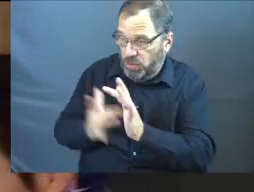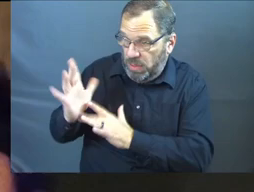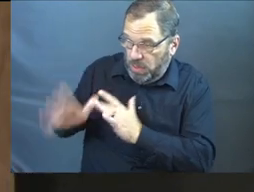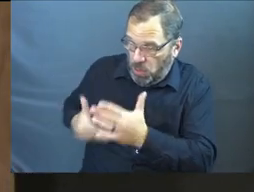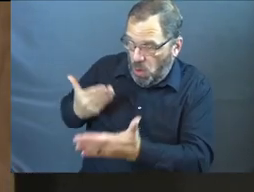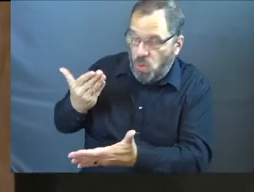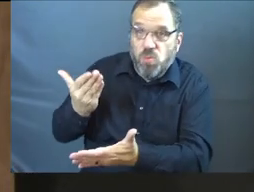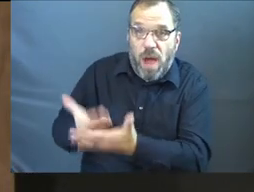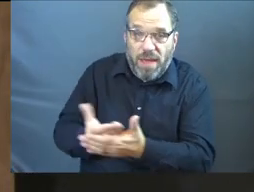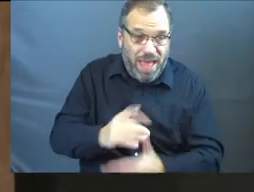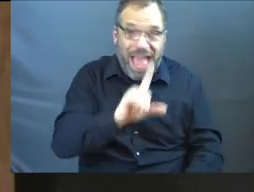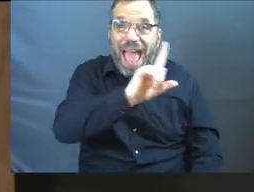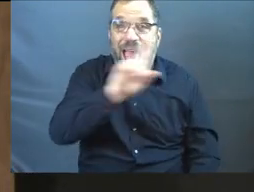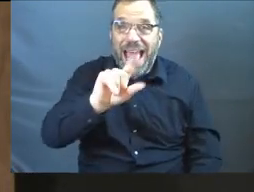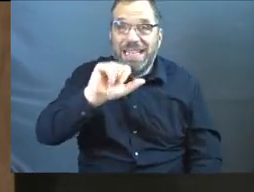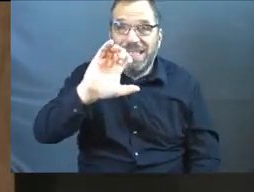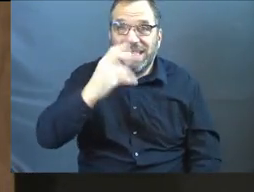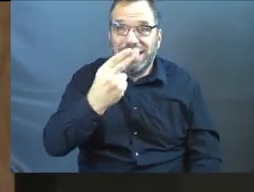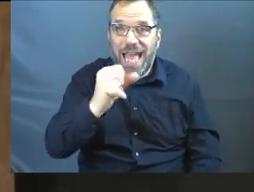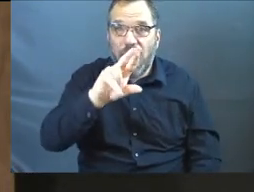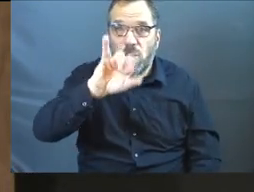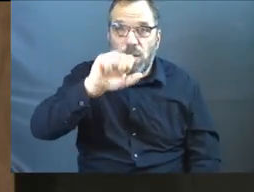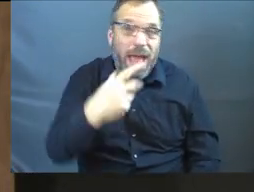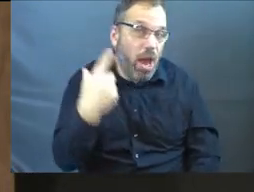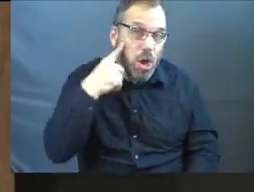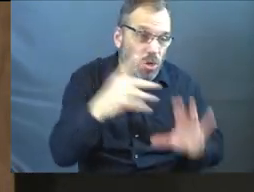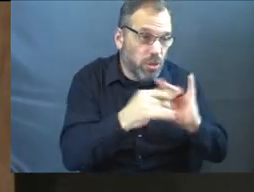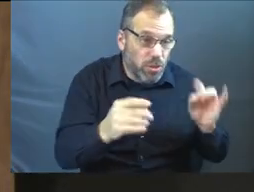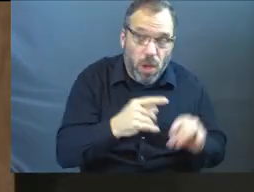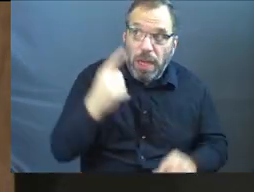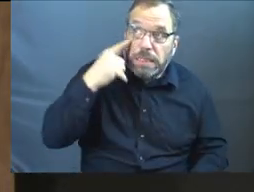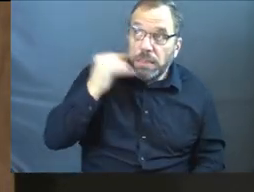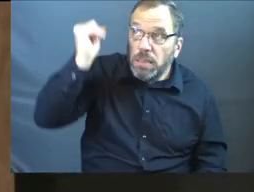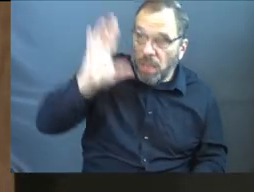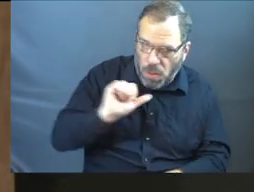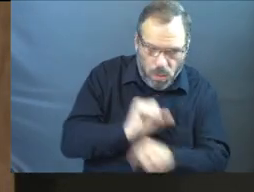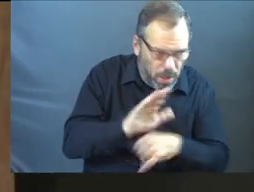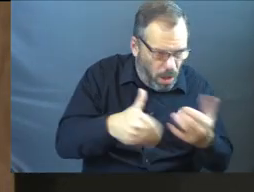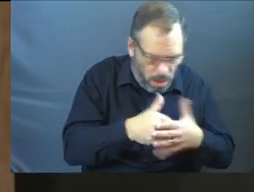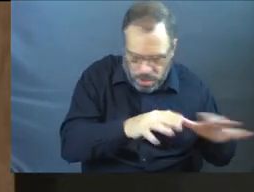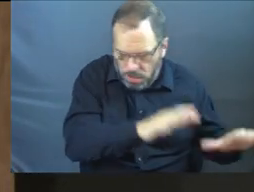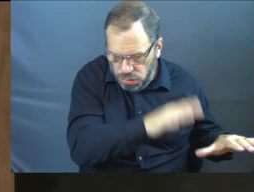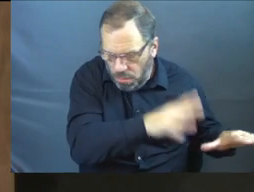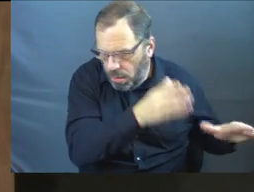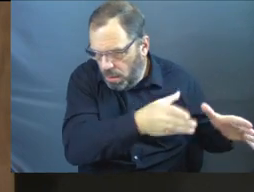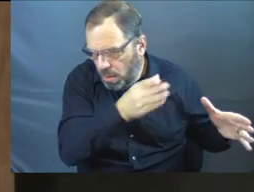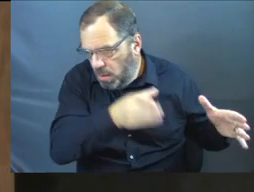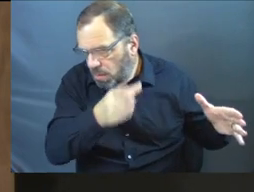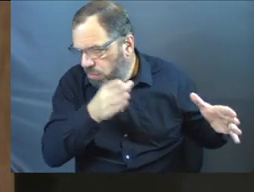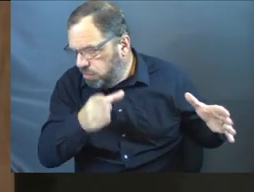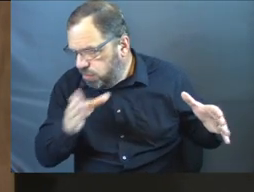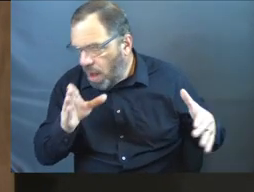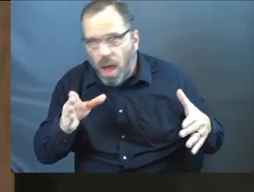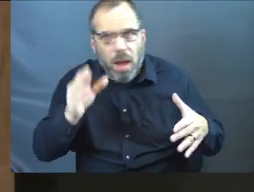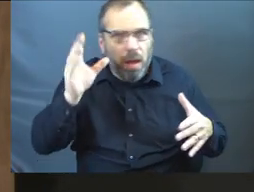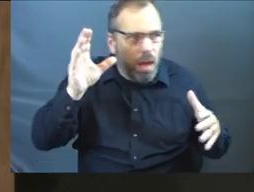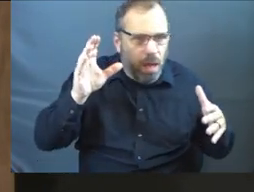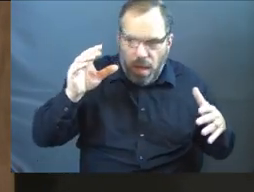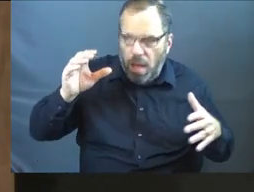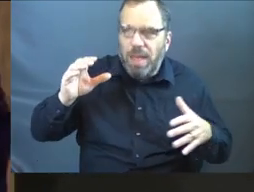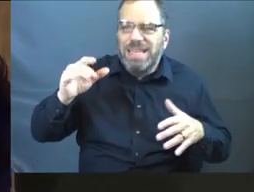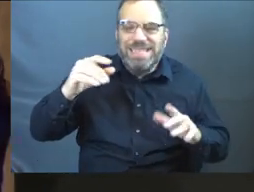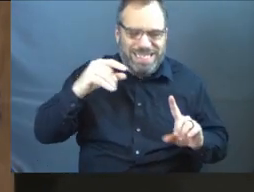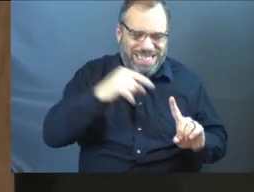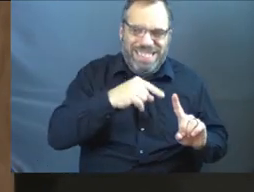arrives and Zechariah knows this news, and then he sees God working in the midst of all these other places, he sees these miracles happening from God,